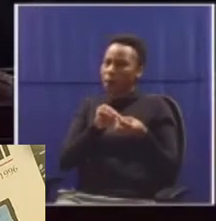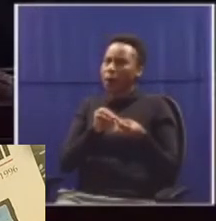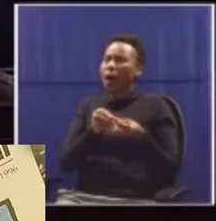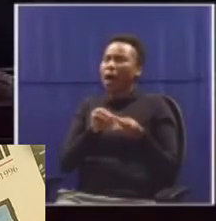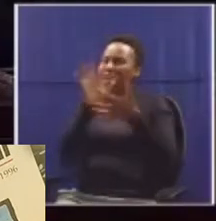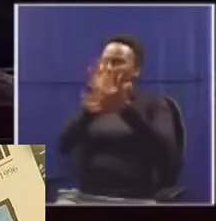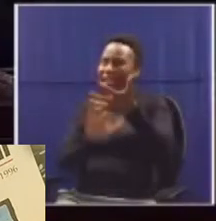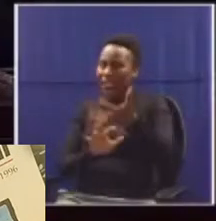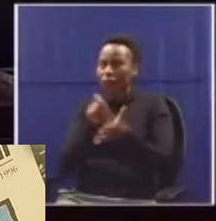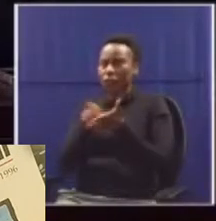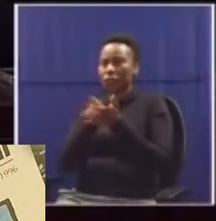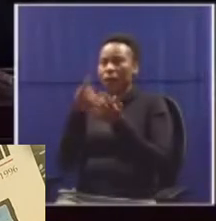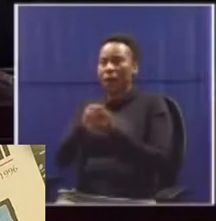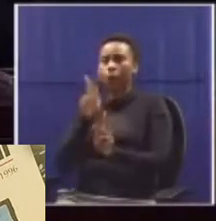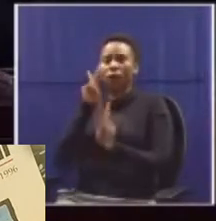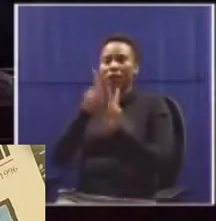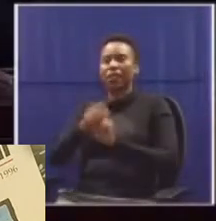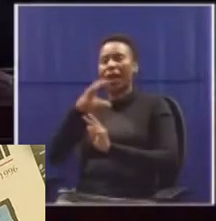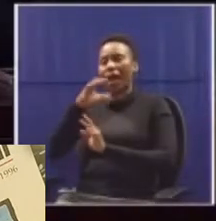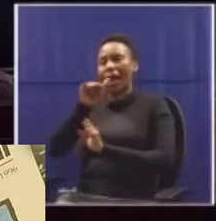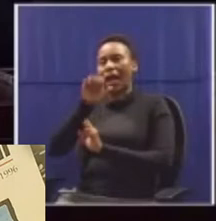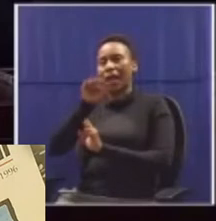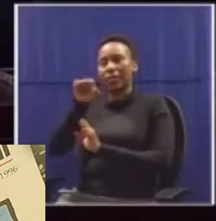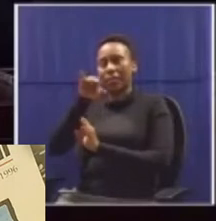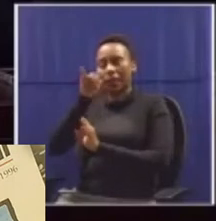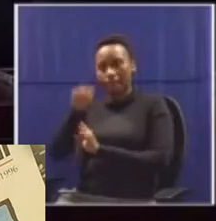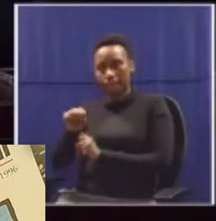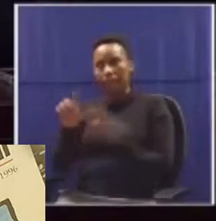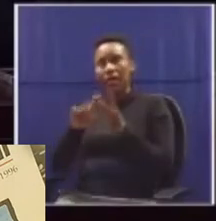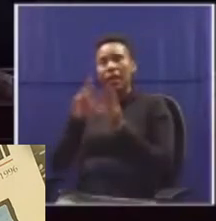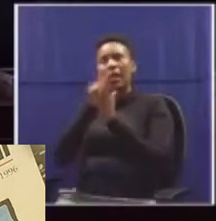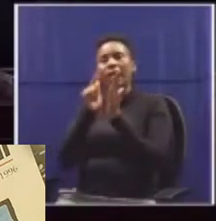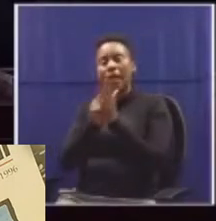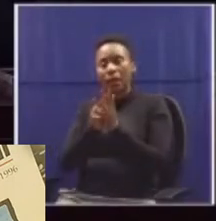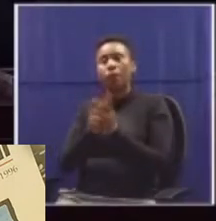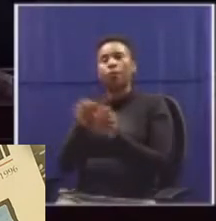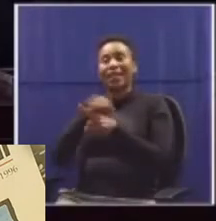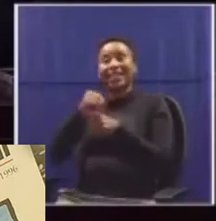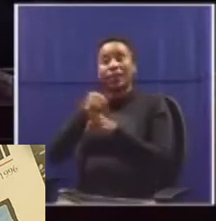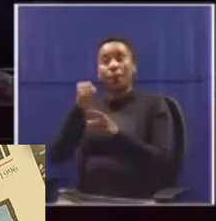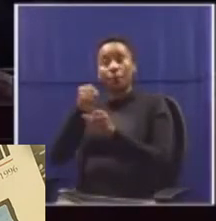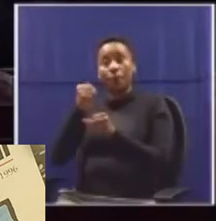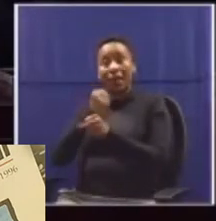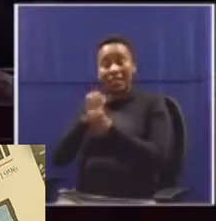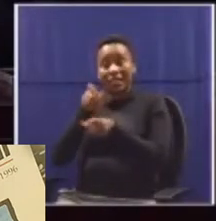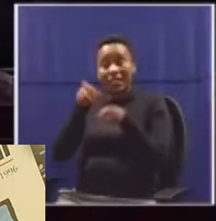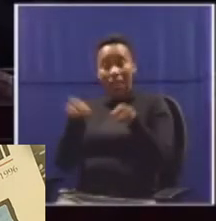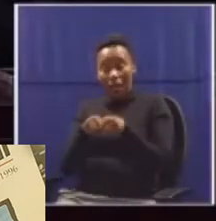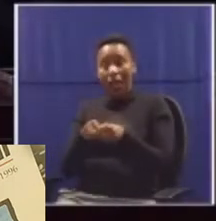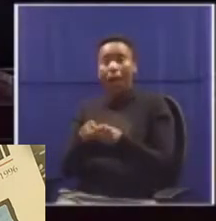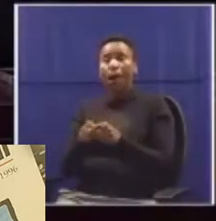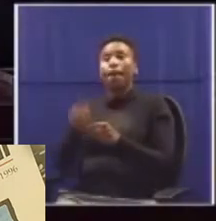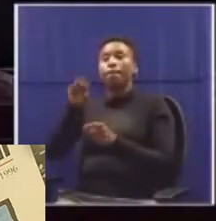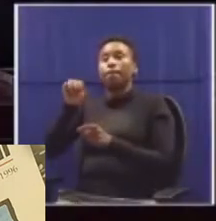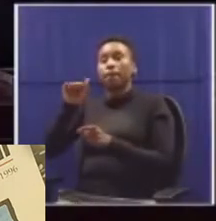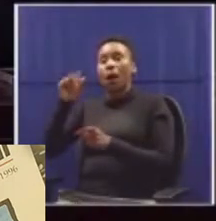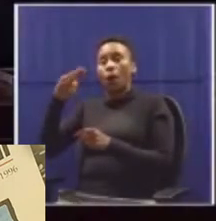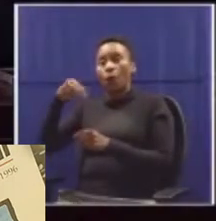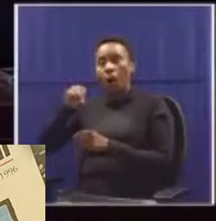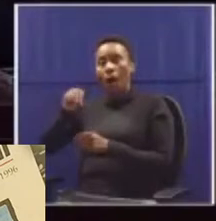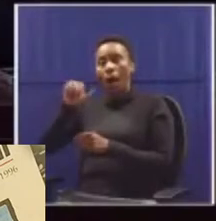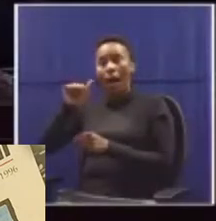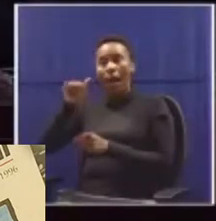kasim and a legal practitioner Muhammad about the need for law students to